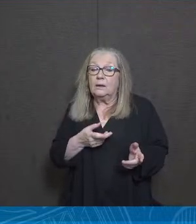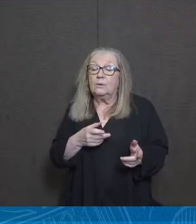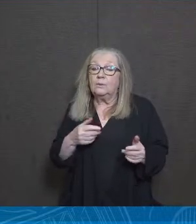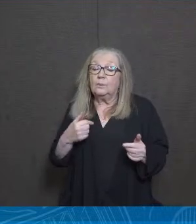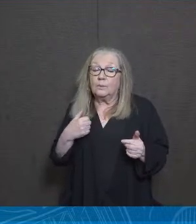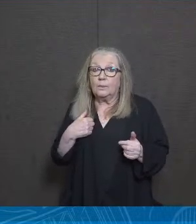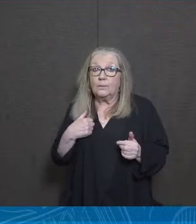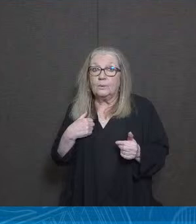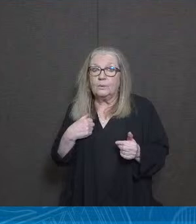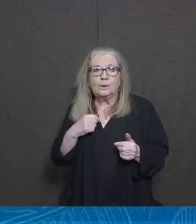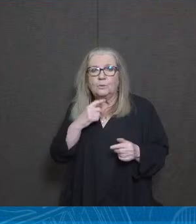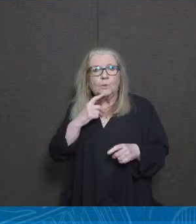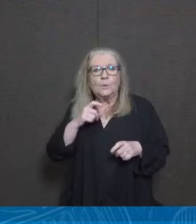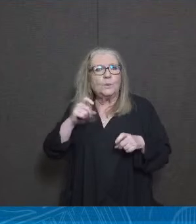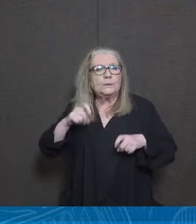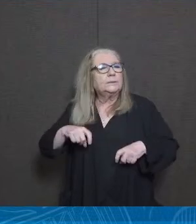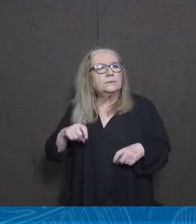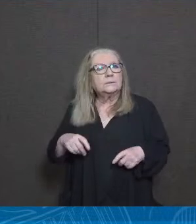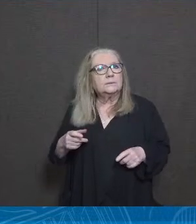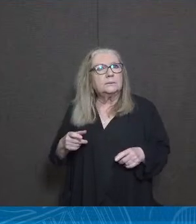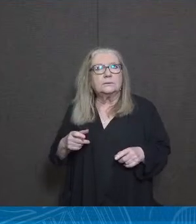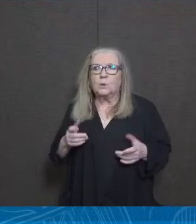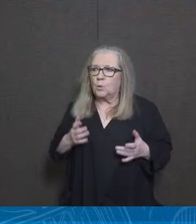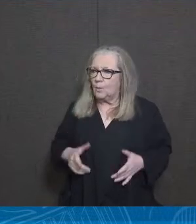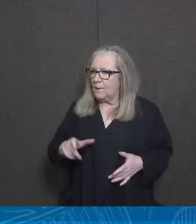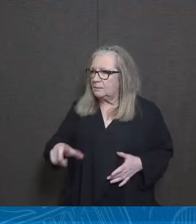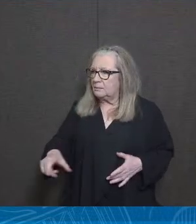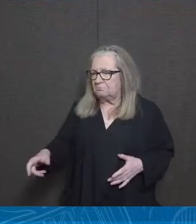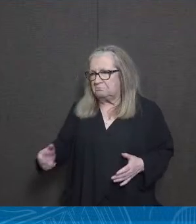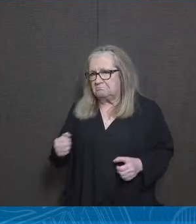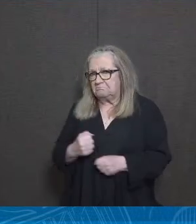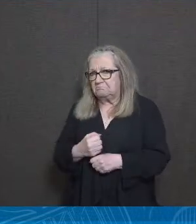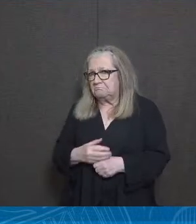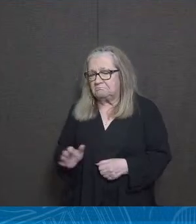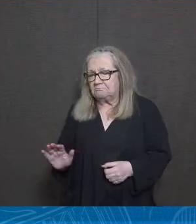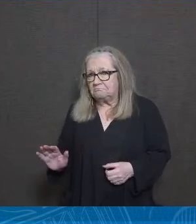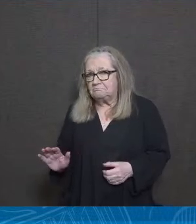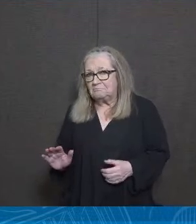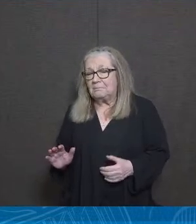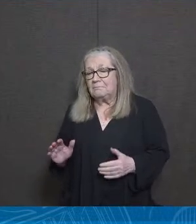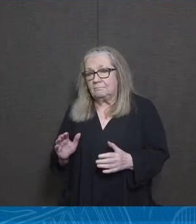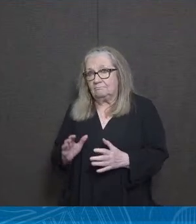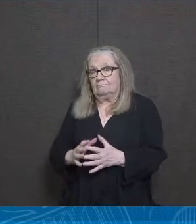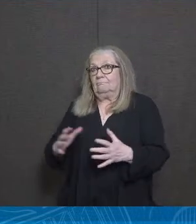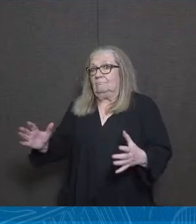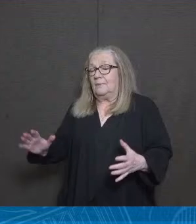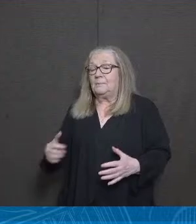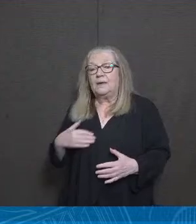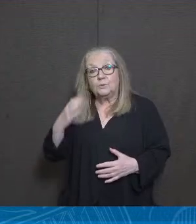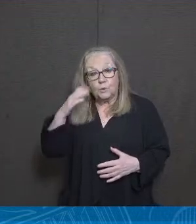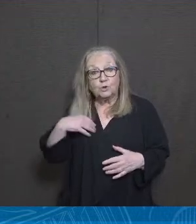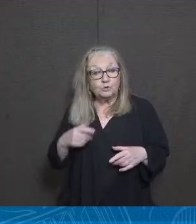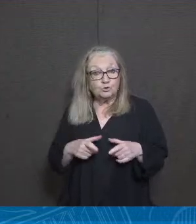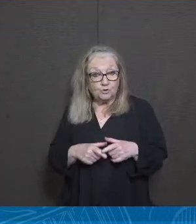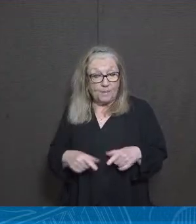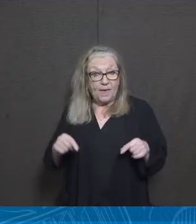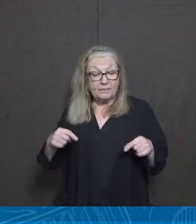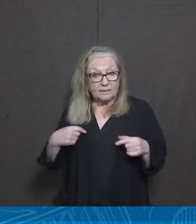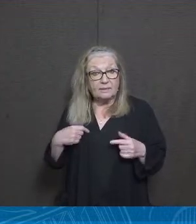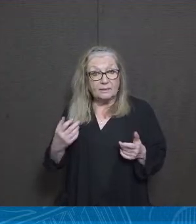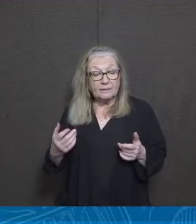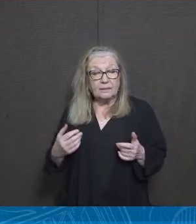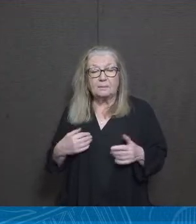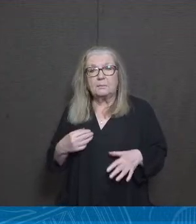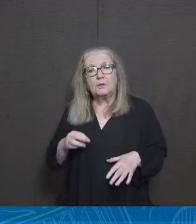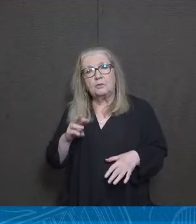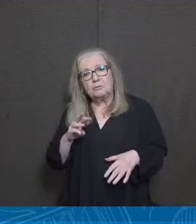don't need so much human labor. So we have, to check the information in Japan, so we have 3